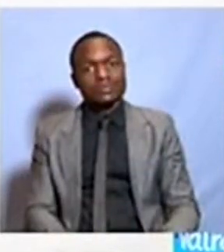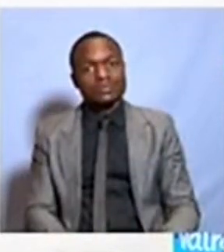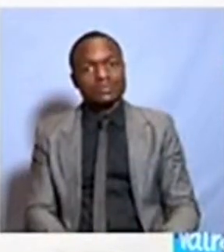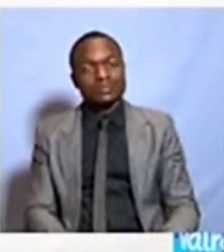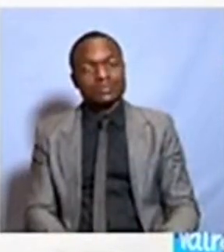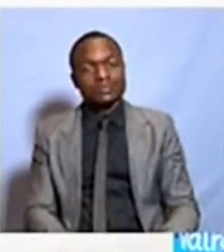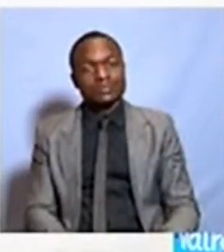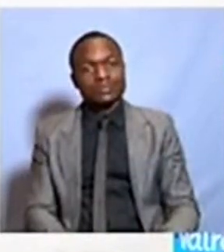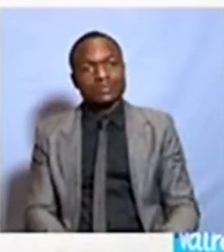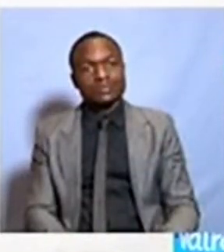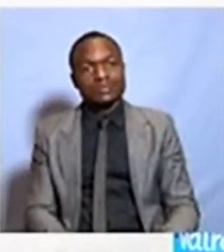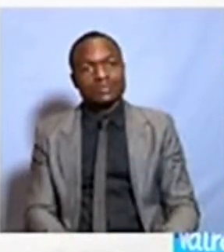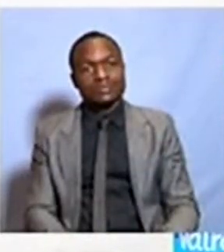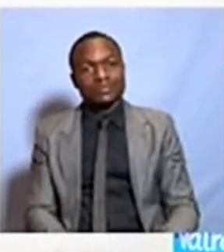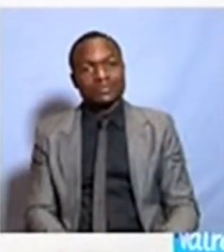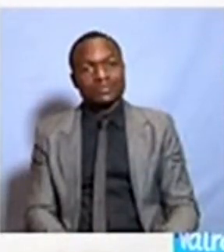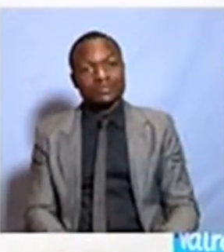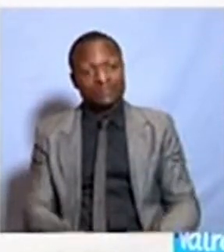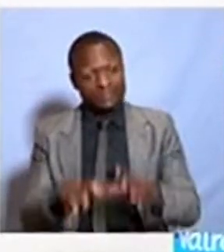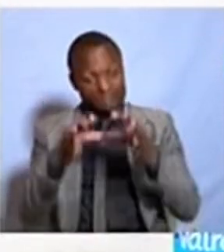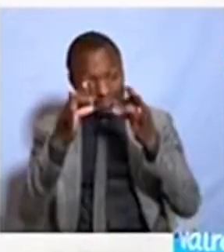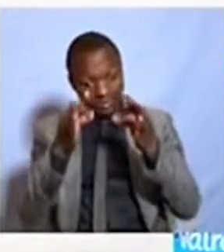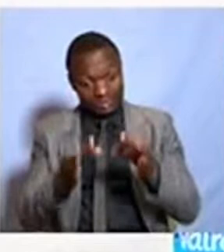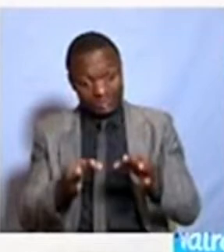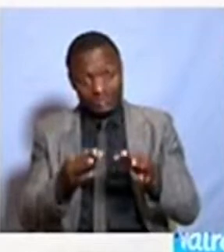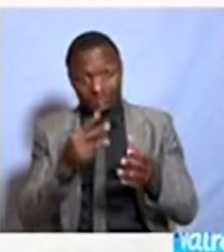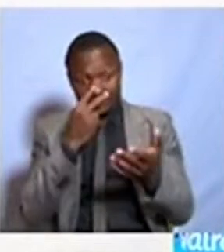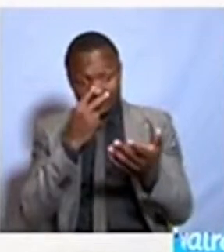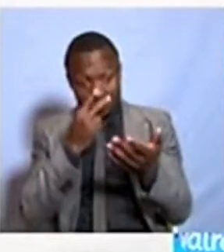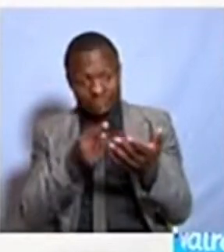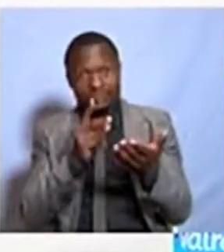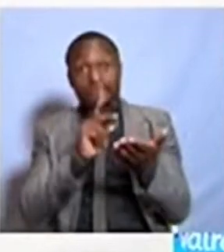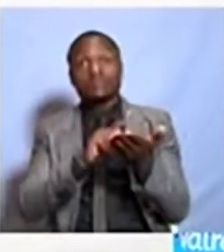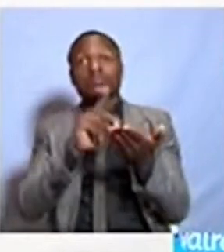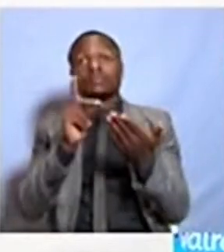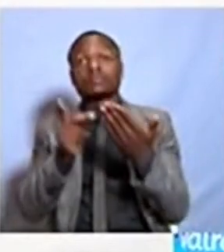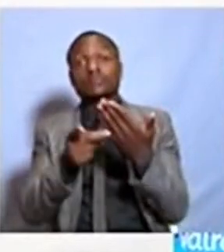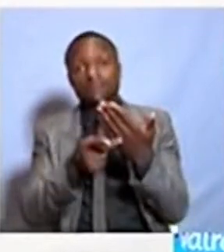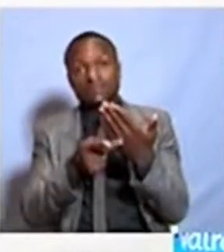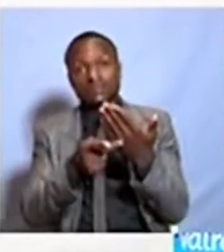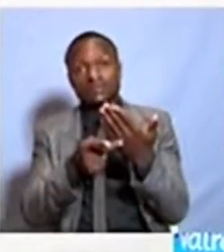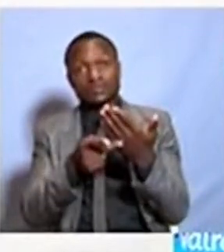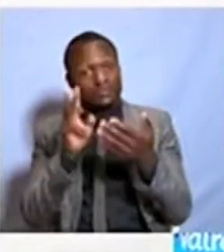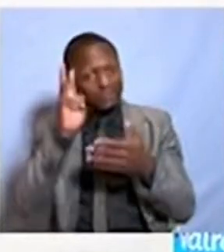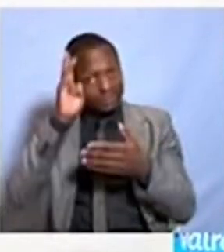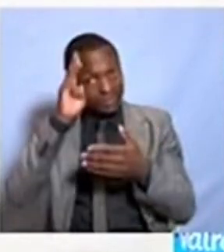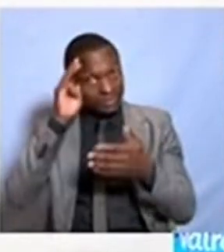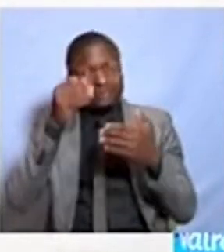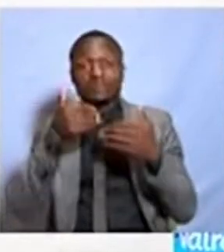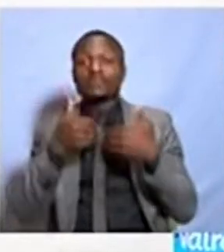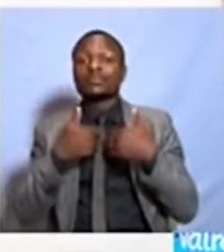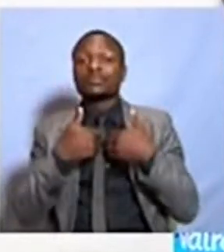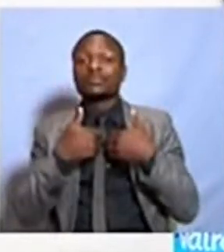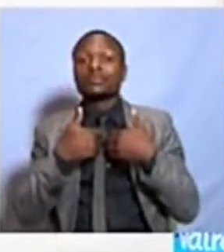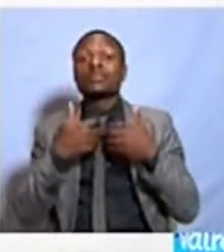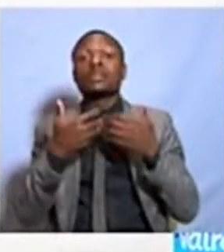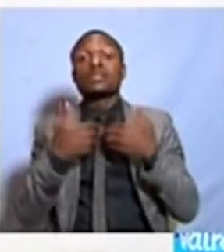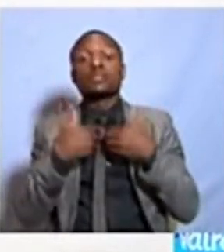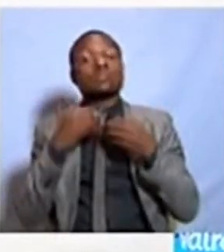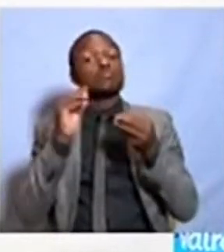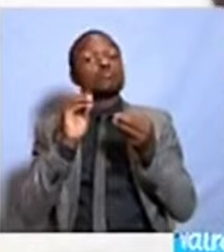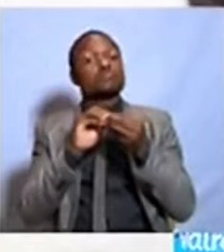Is it that, because when you look at the programs that this ministry have, they have more than